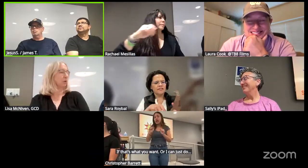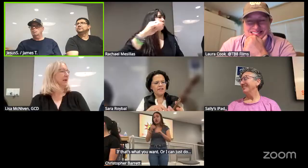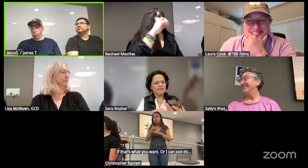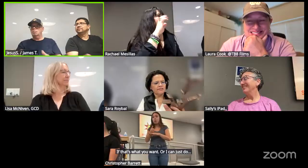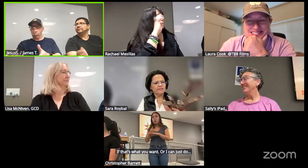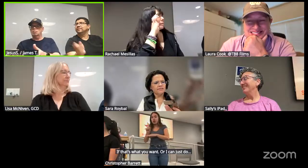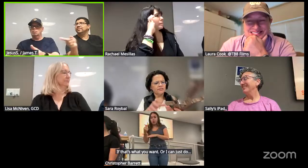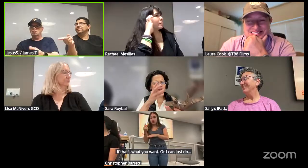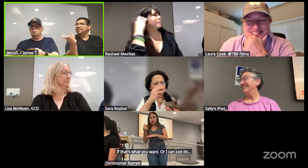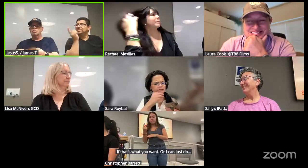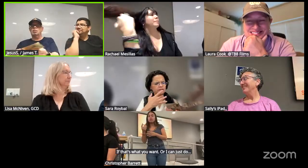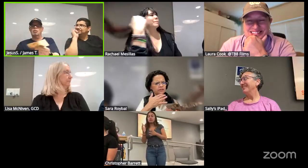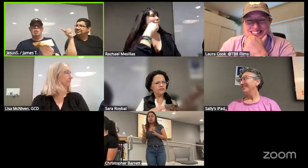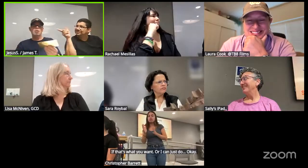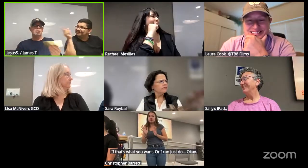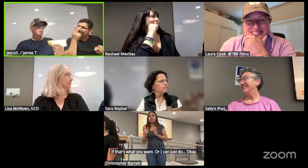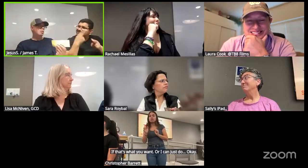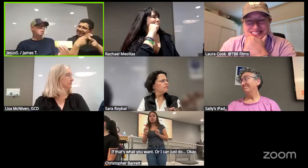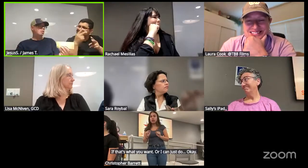Okay.